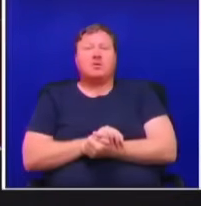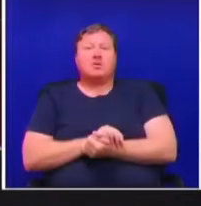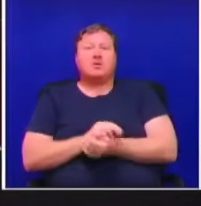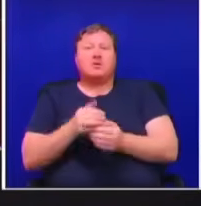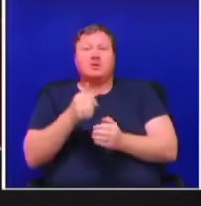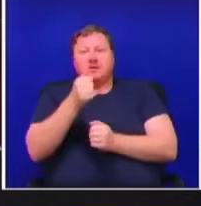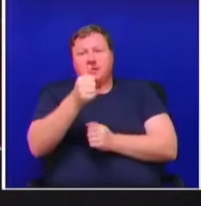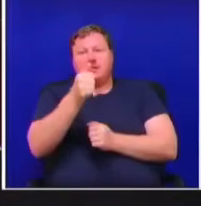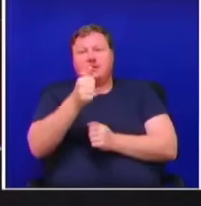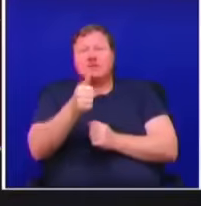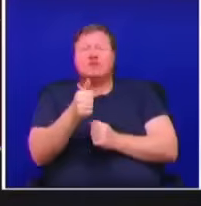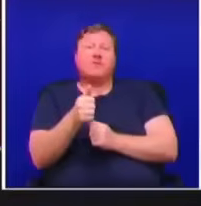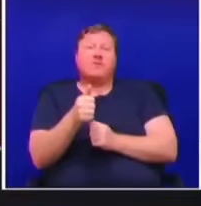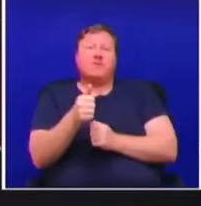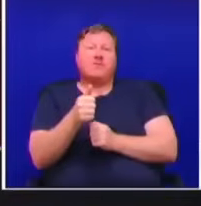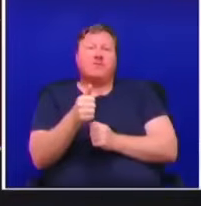itself